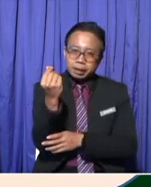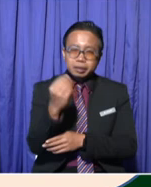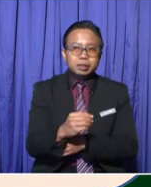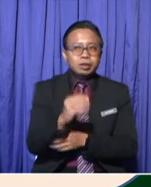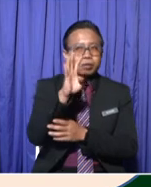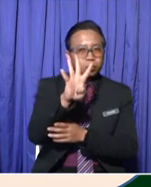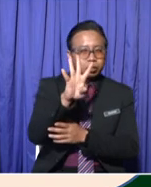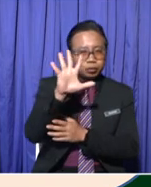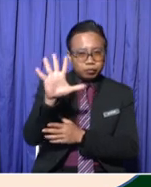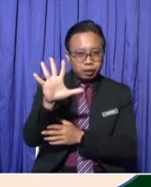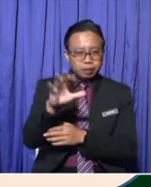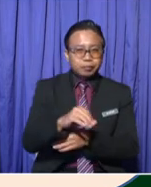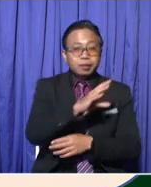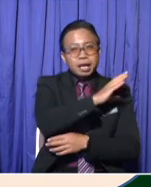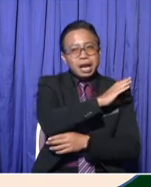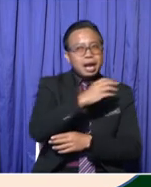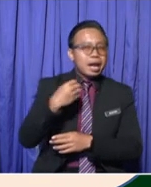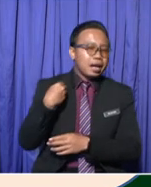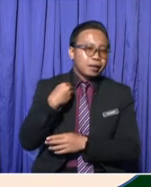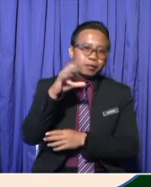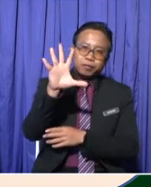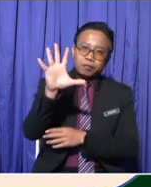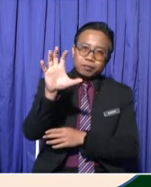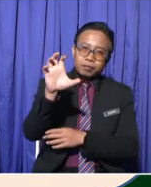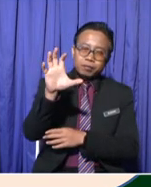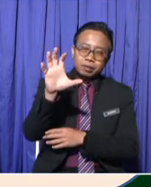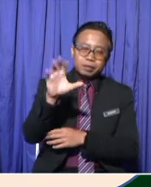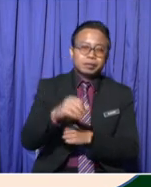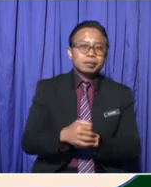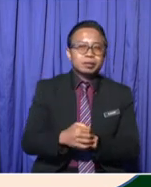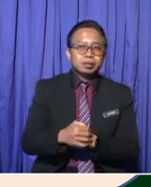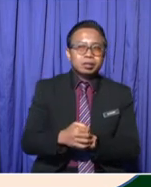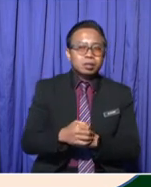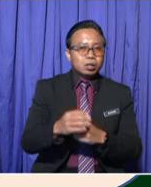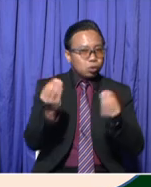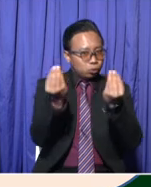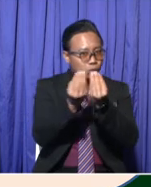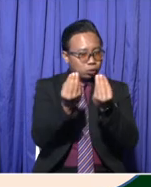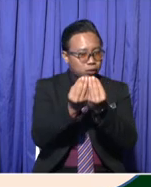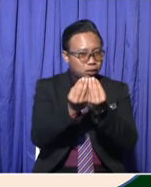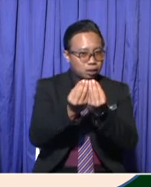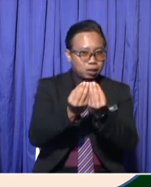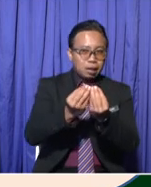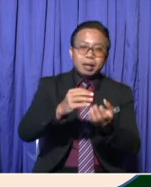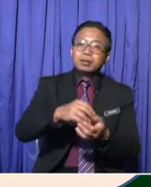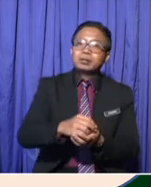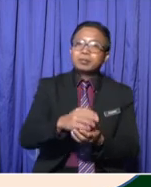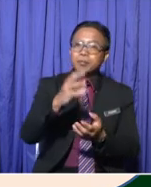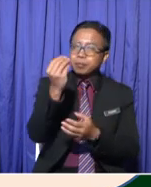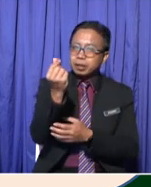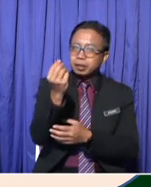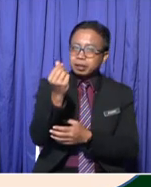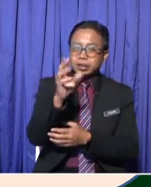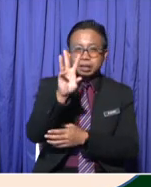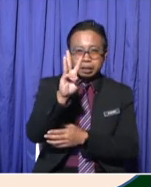45 ringgit and 50 ringgit. The total amount of the money is 95